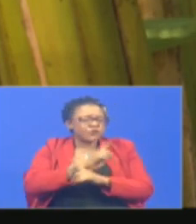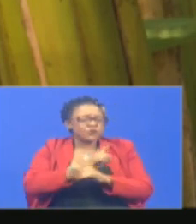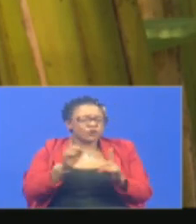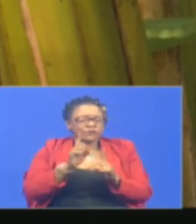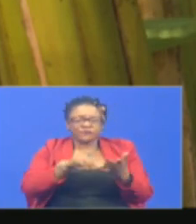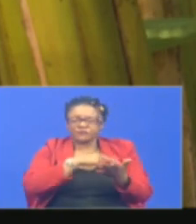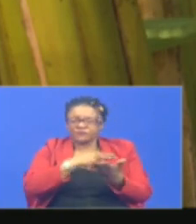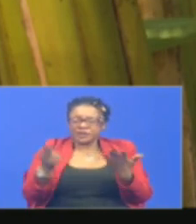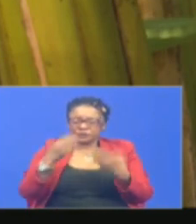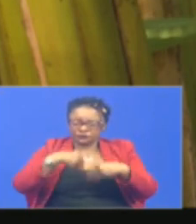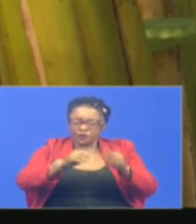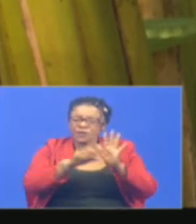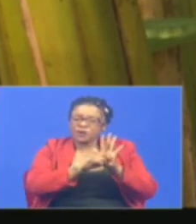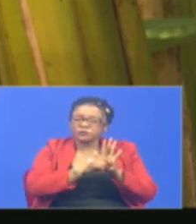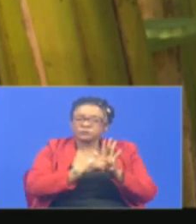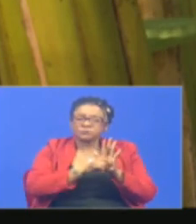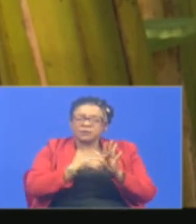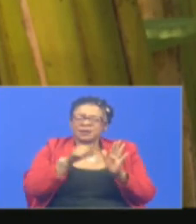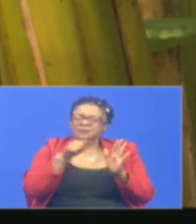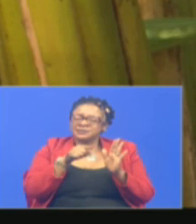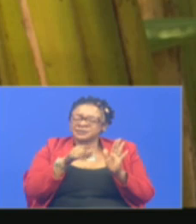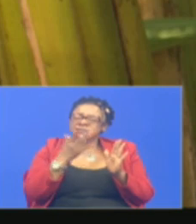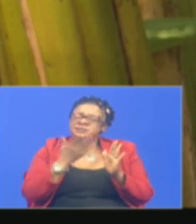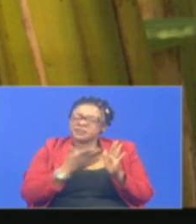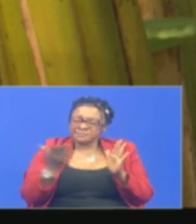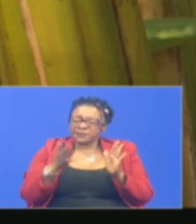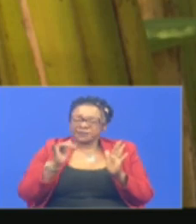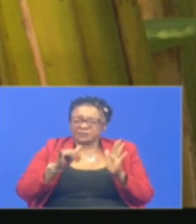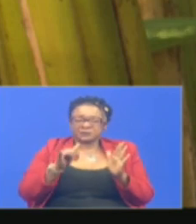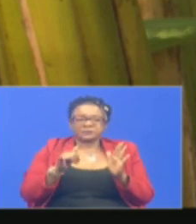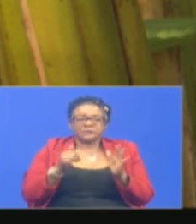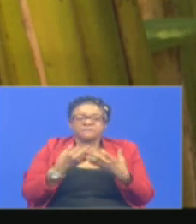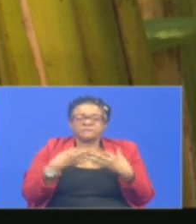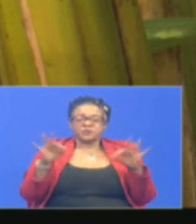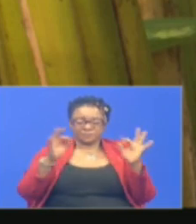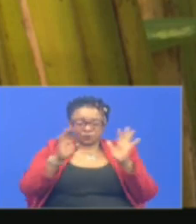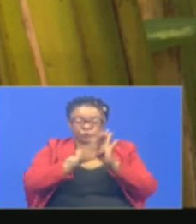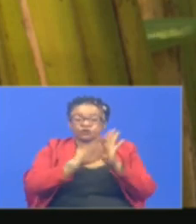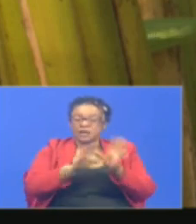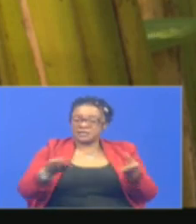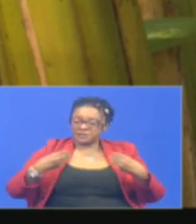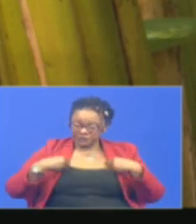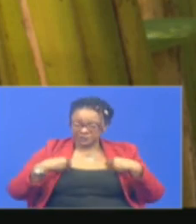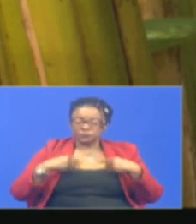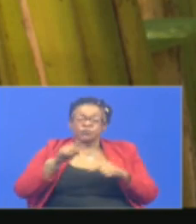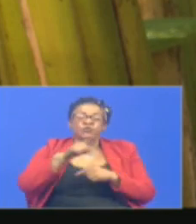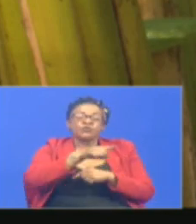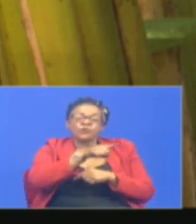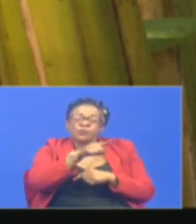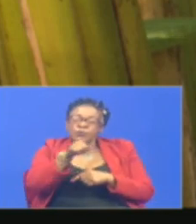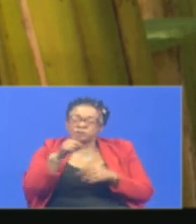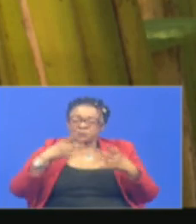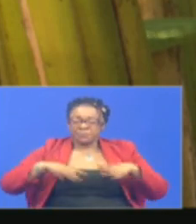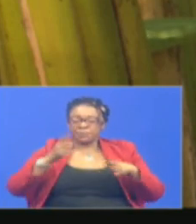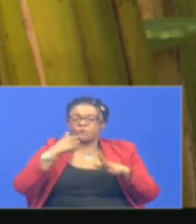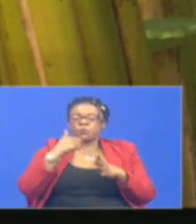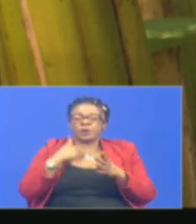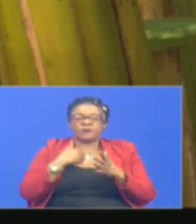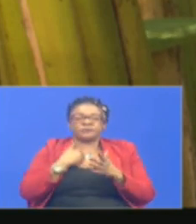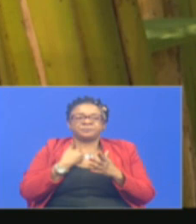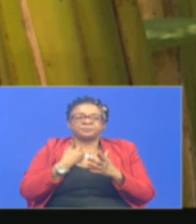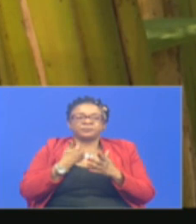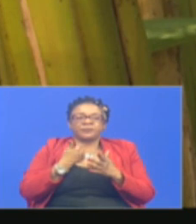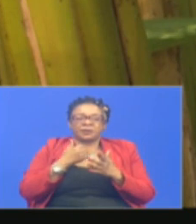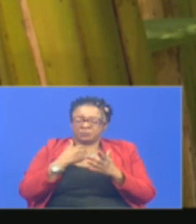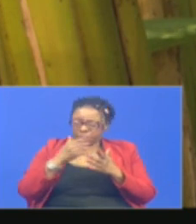to abide by the law. This is something that these are freedoms that the constitution has given us. And those people who have been accustomed to wielding